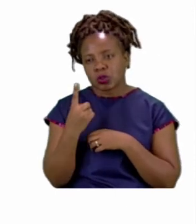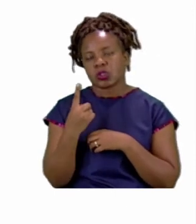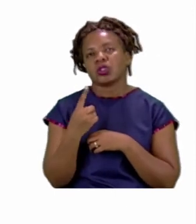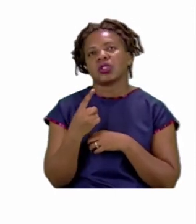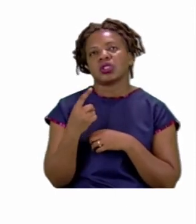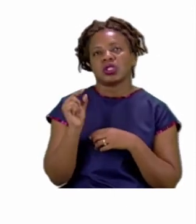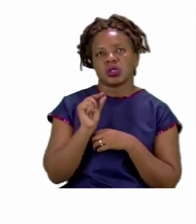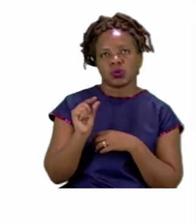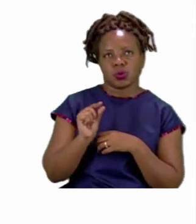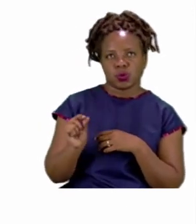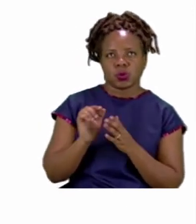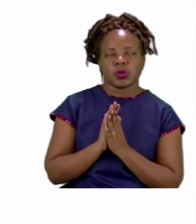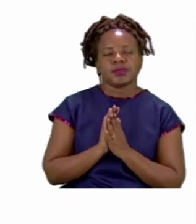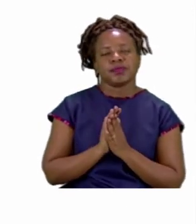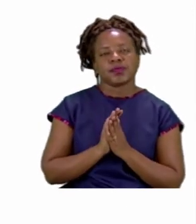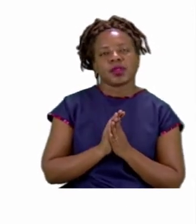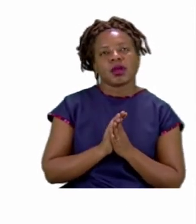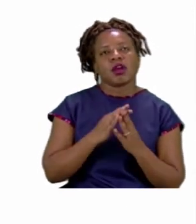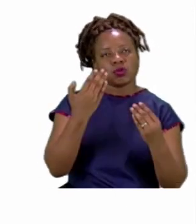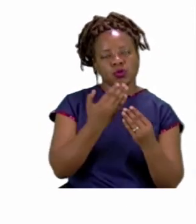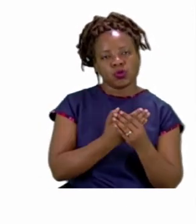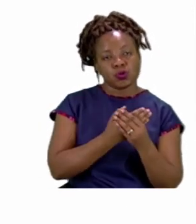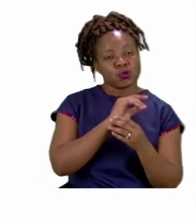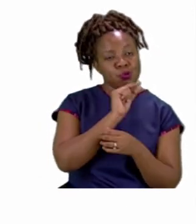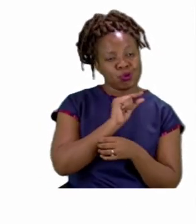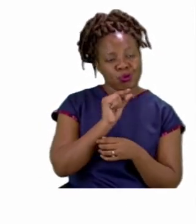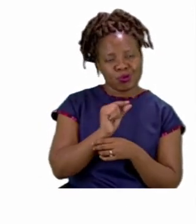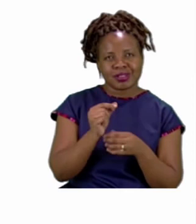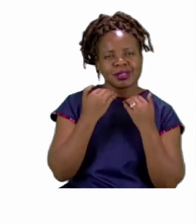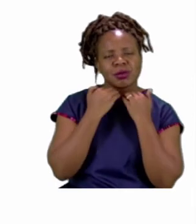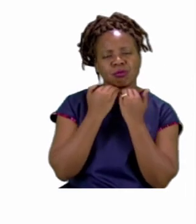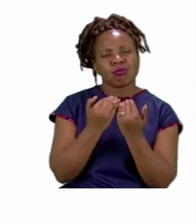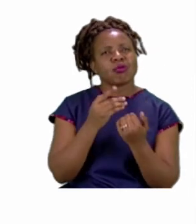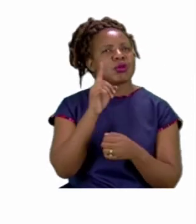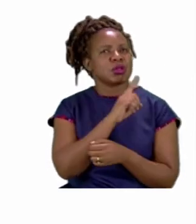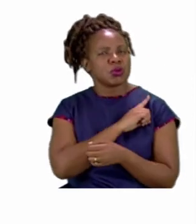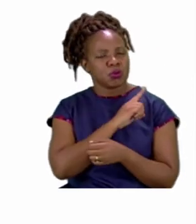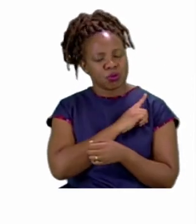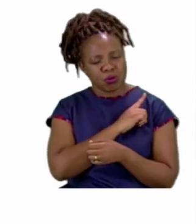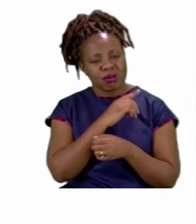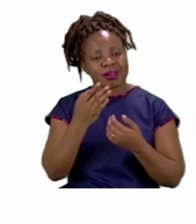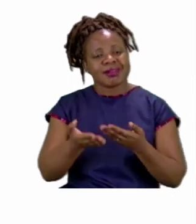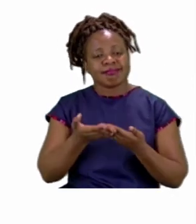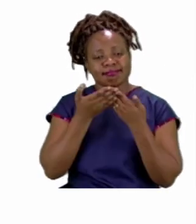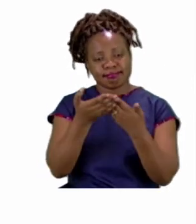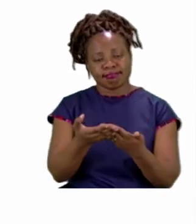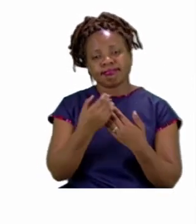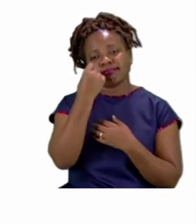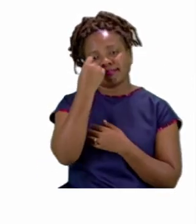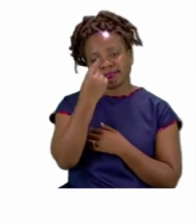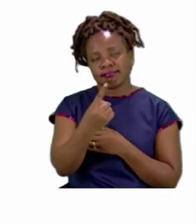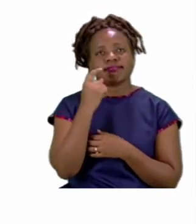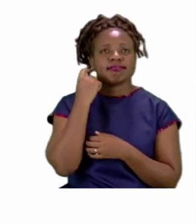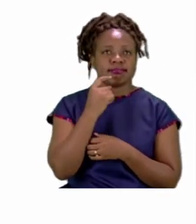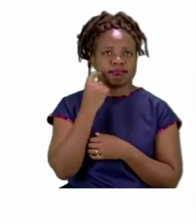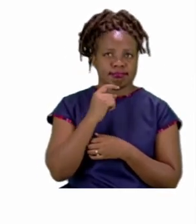important because they help to improve our English. Sometimes we don't know the meaning of them, so I will be helping you with